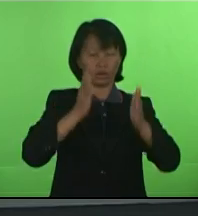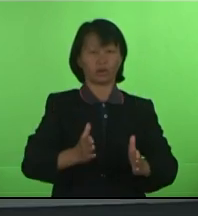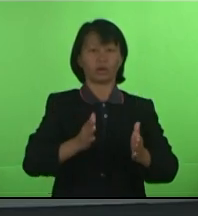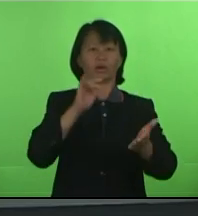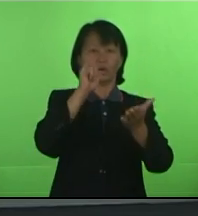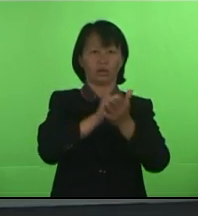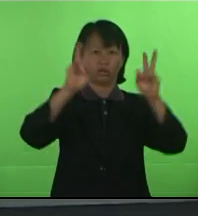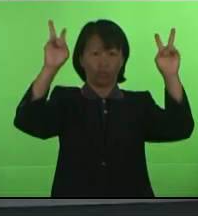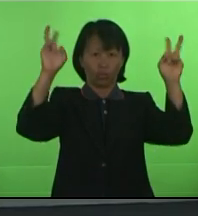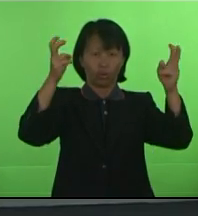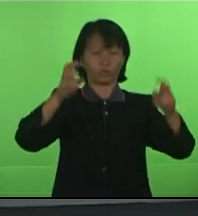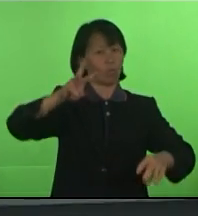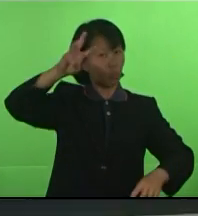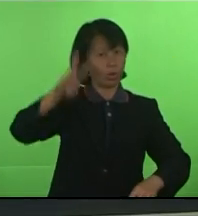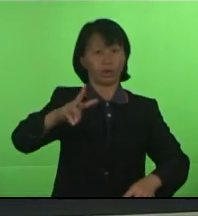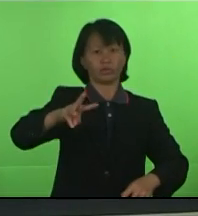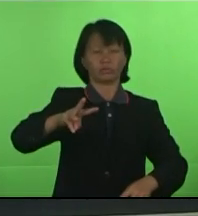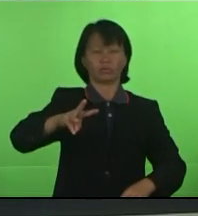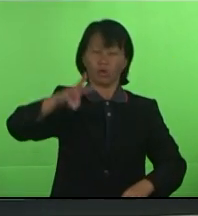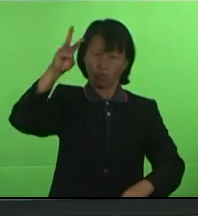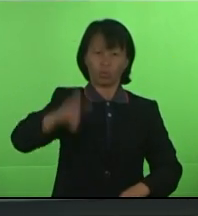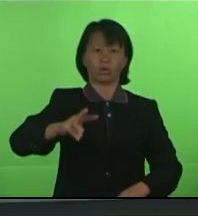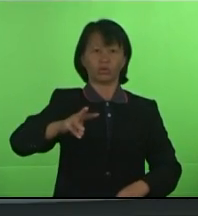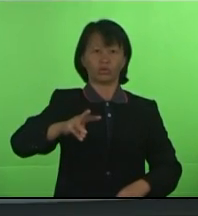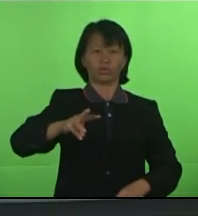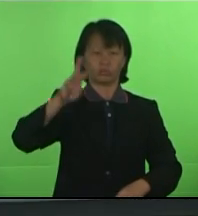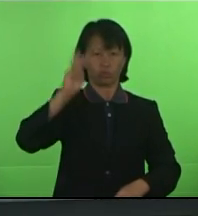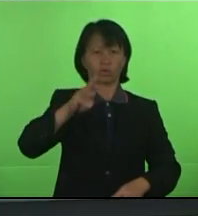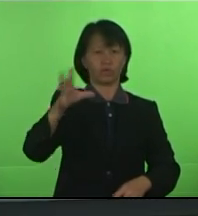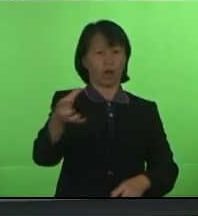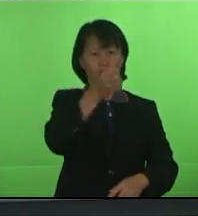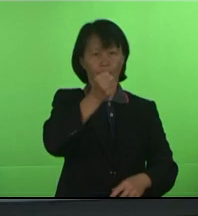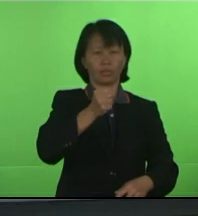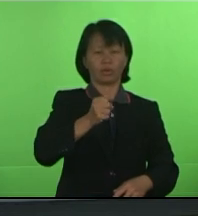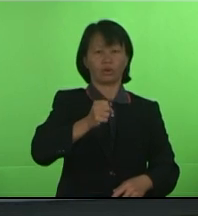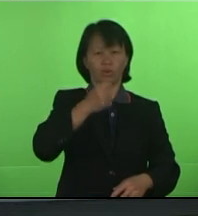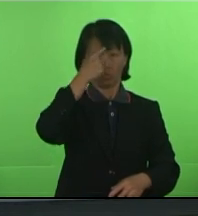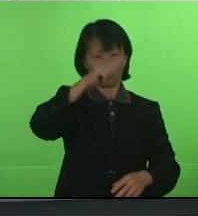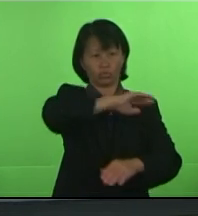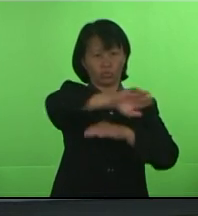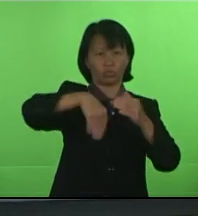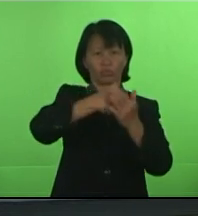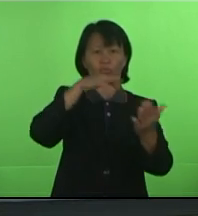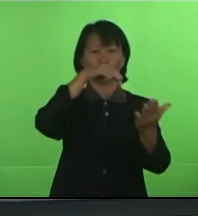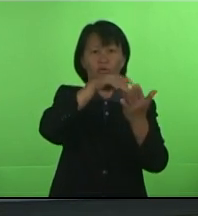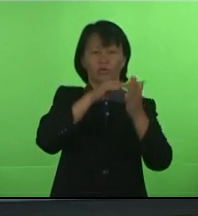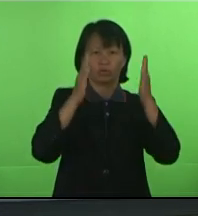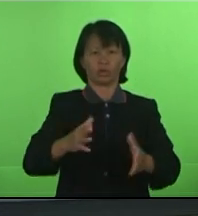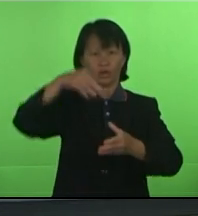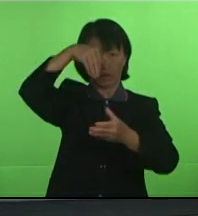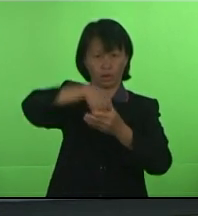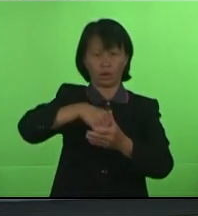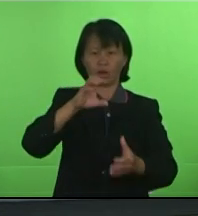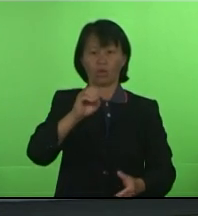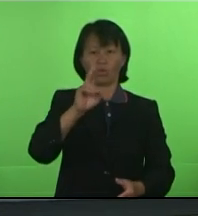satu mata pelajaran wajib. It is a compulsory subject which has to be taken by all students of OUM,